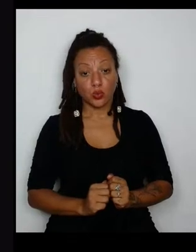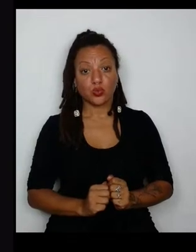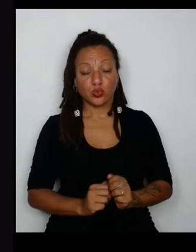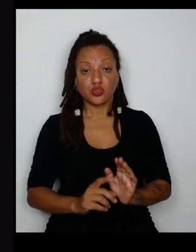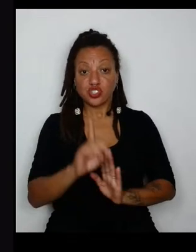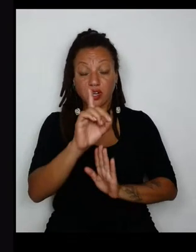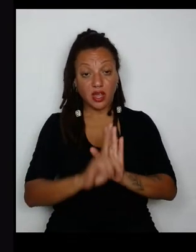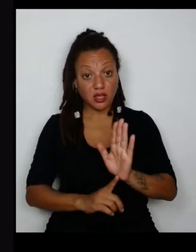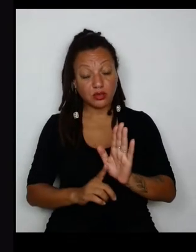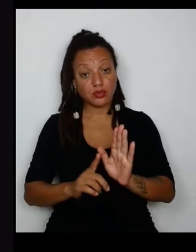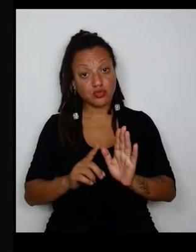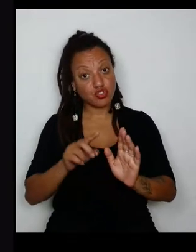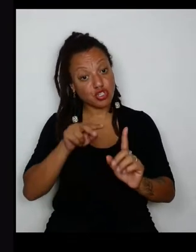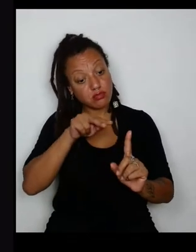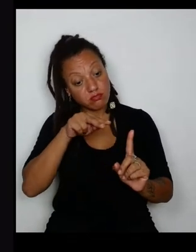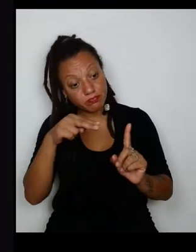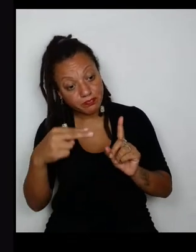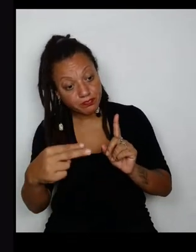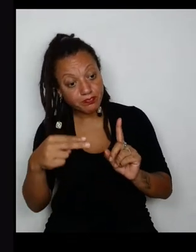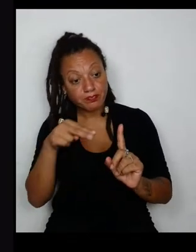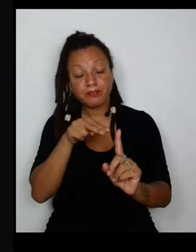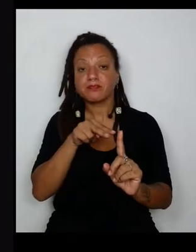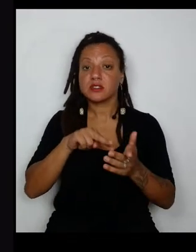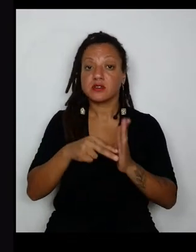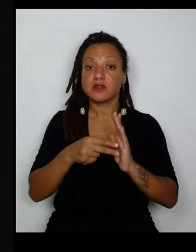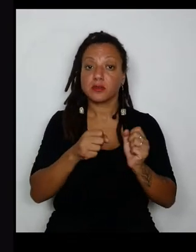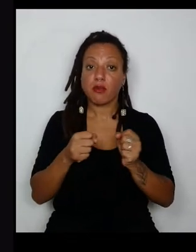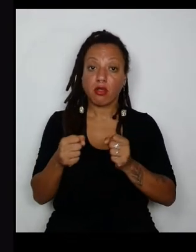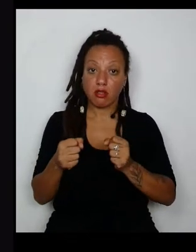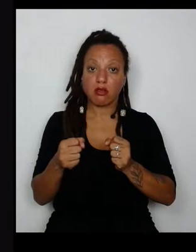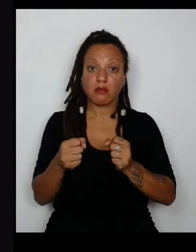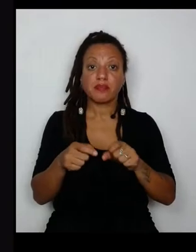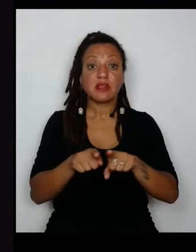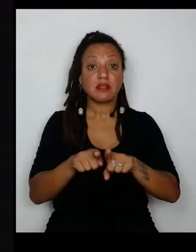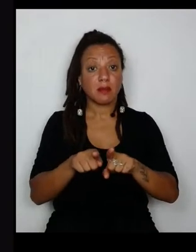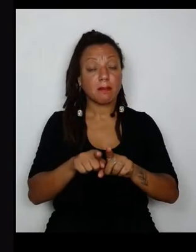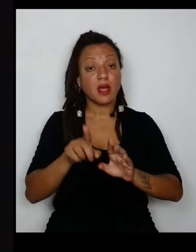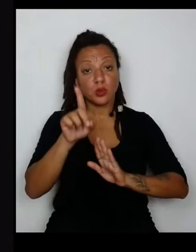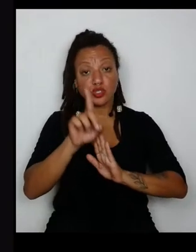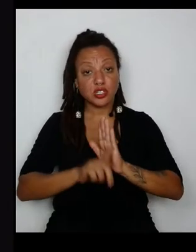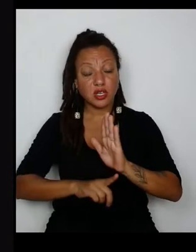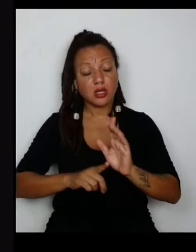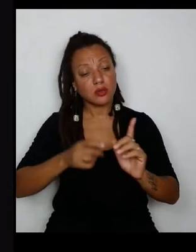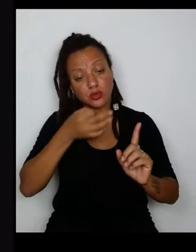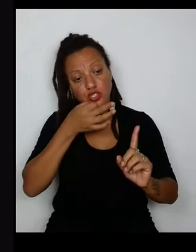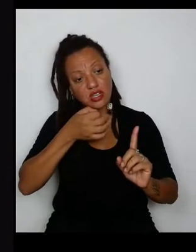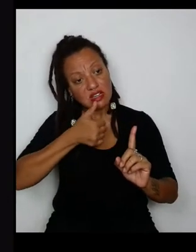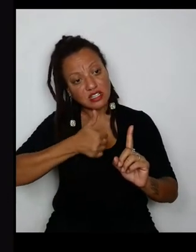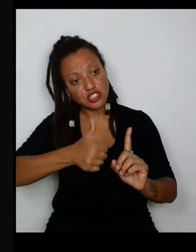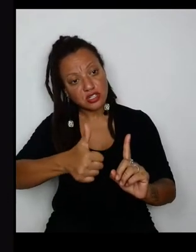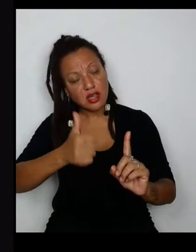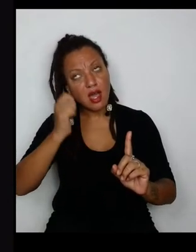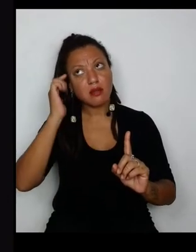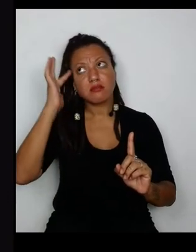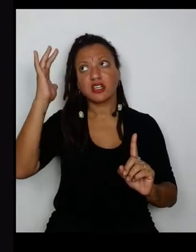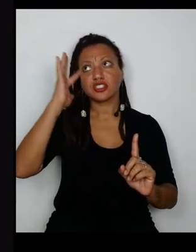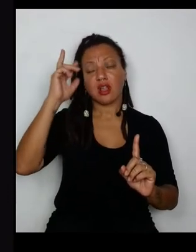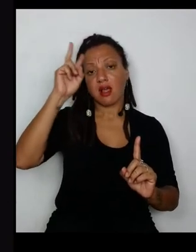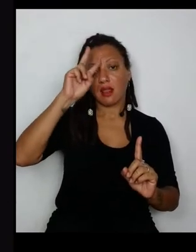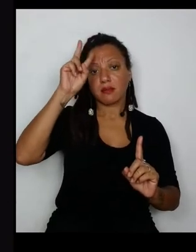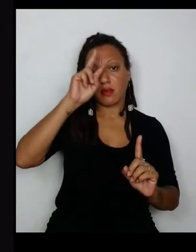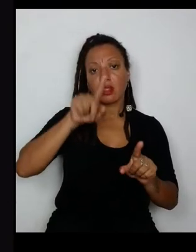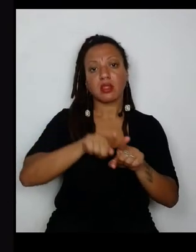to assess to critique to imagine and to remember and it would seem in our